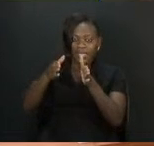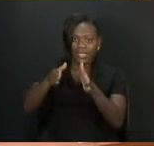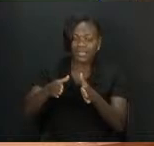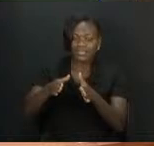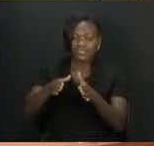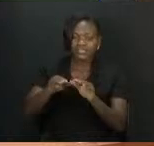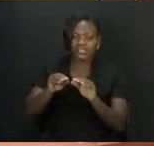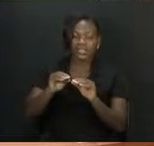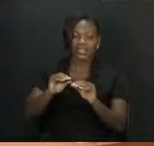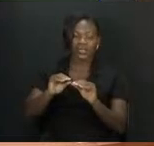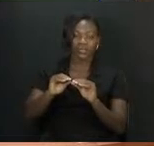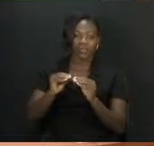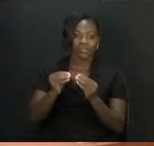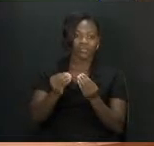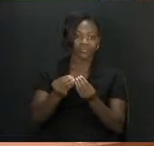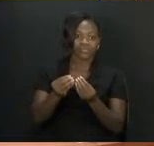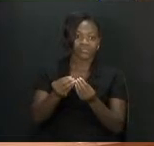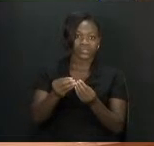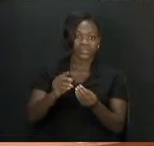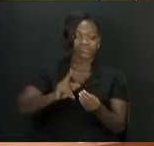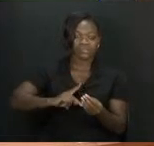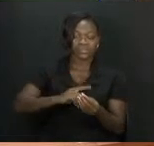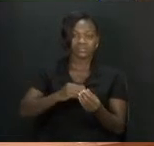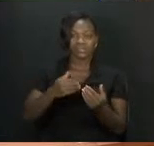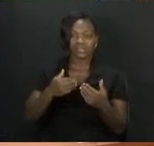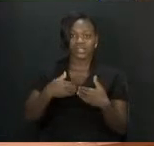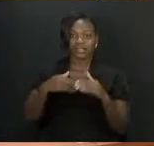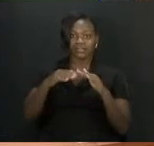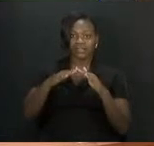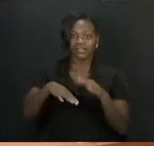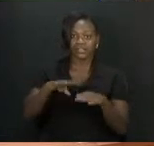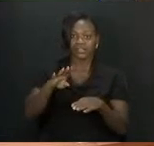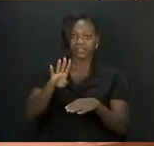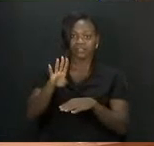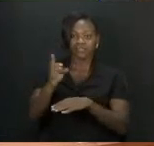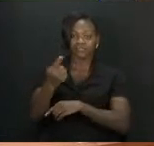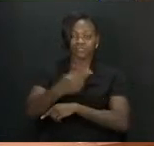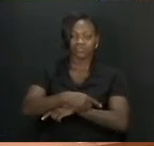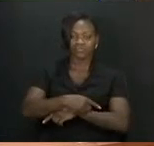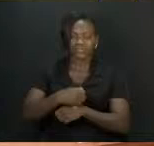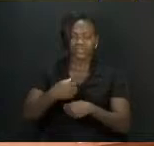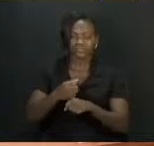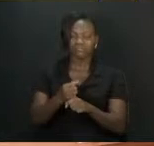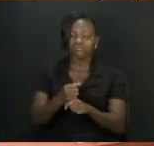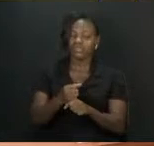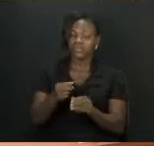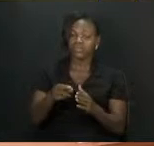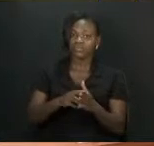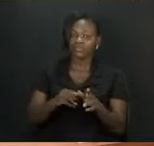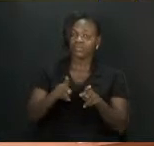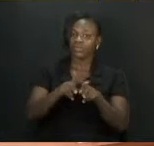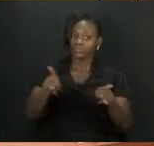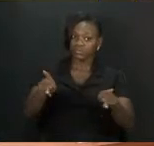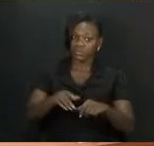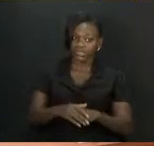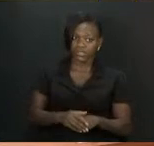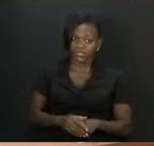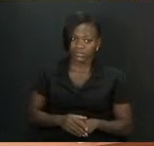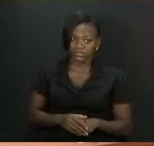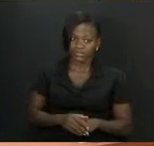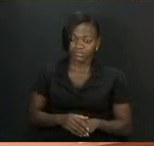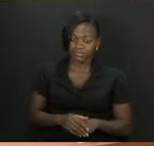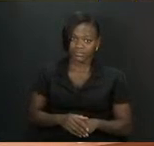days after the publication of the report. So, if the member who